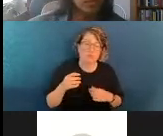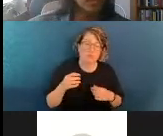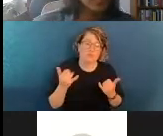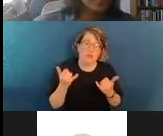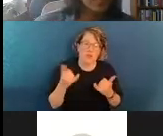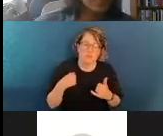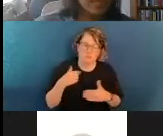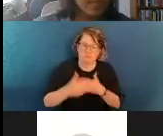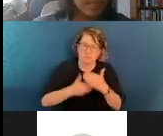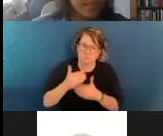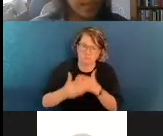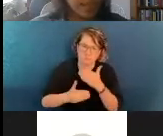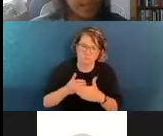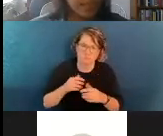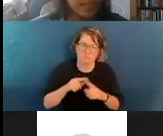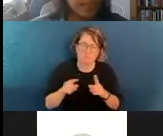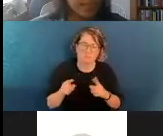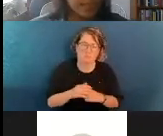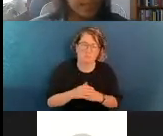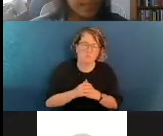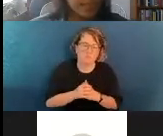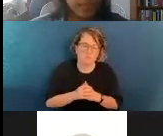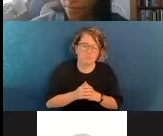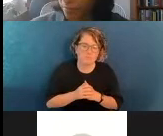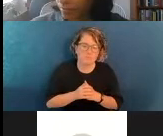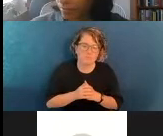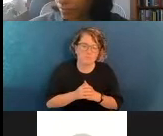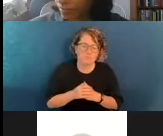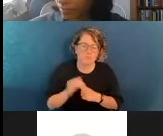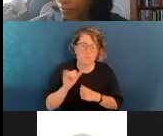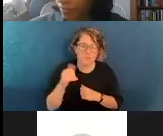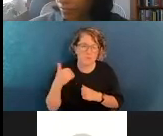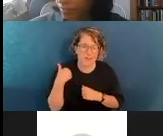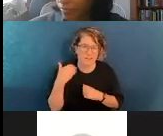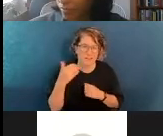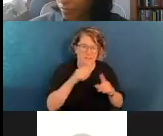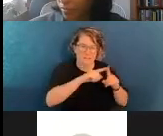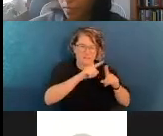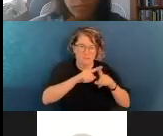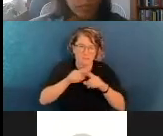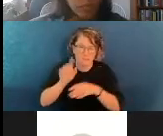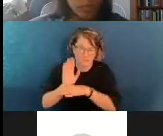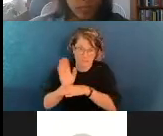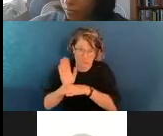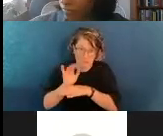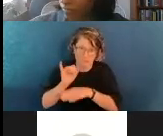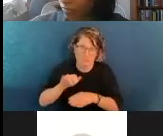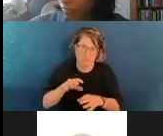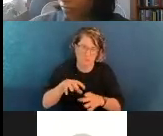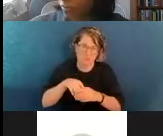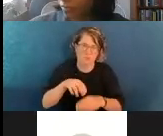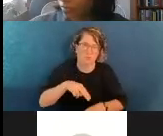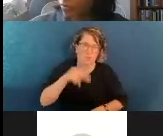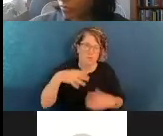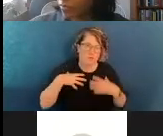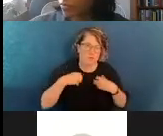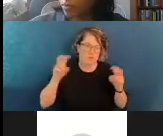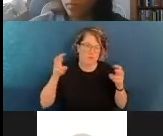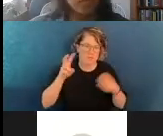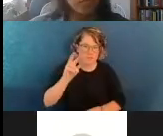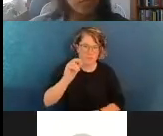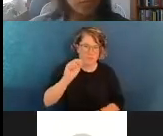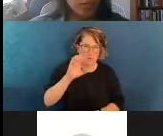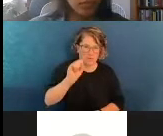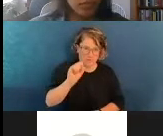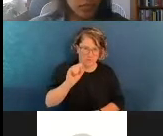now. A highlight is the inclusion of a series of videos featuring Northern Health voices that really bring the